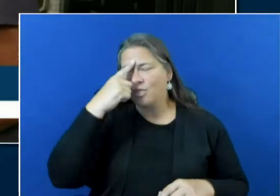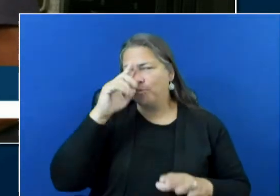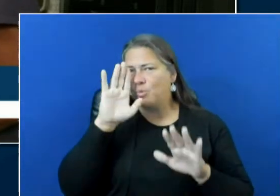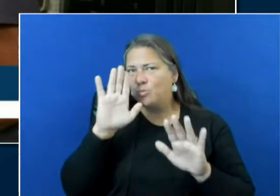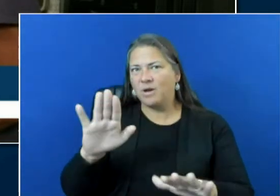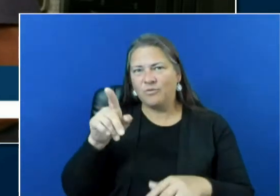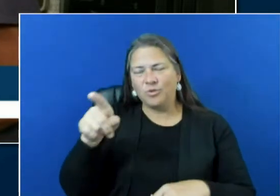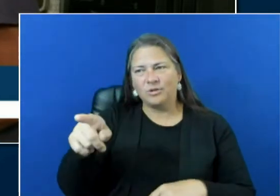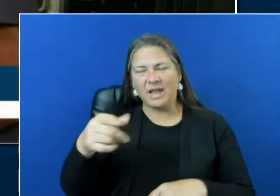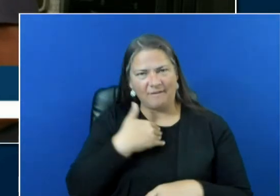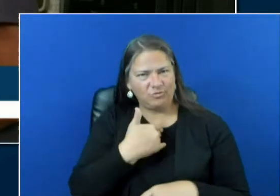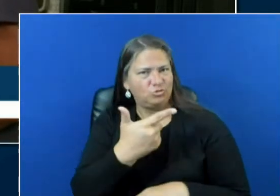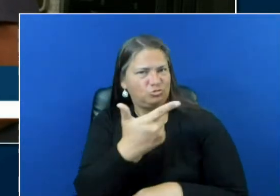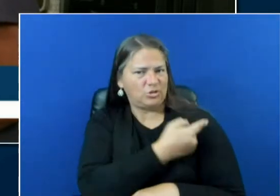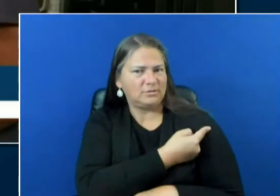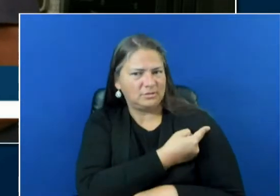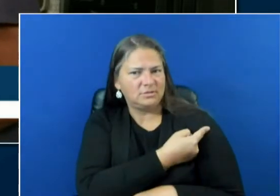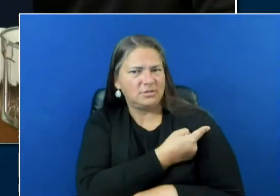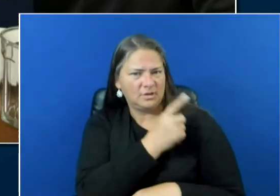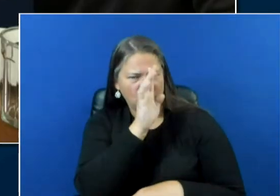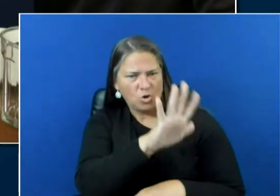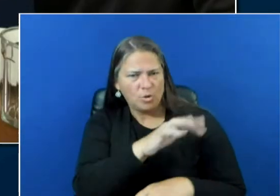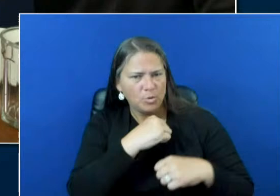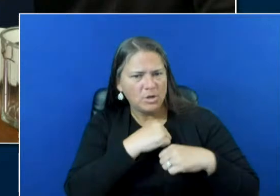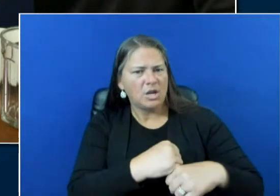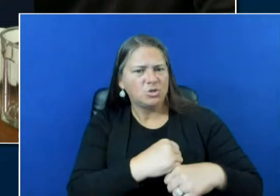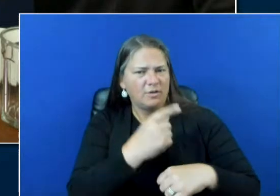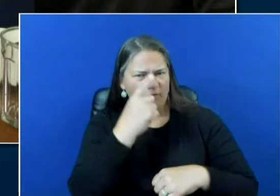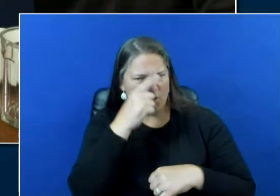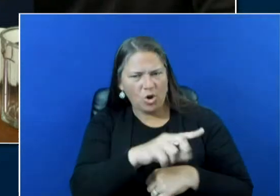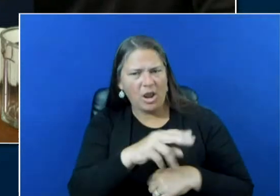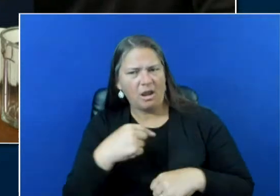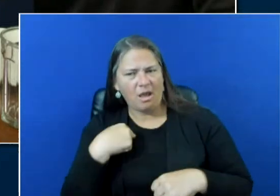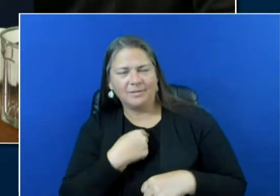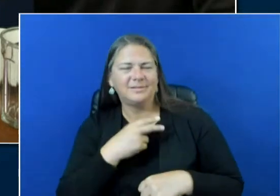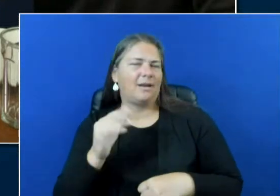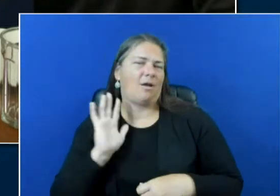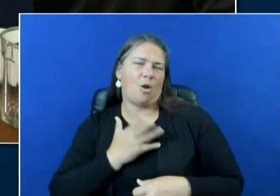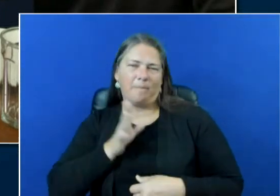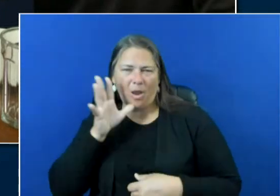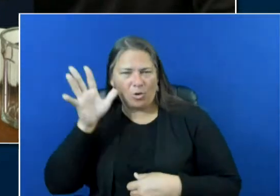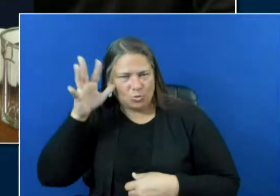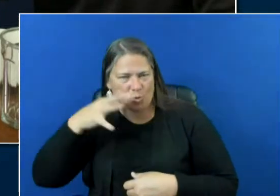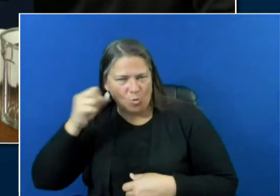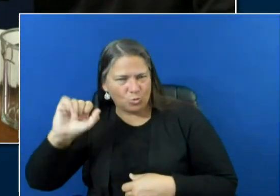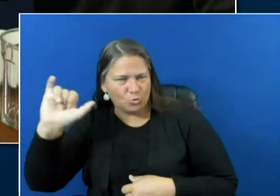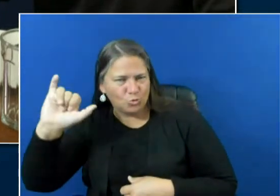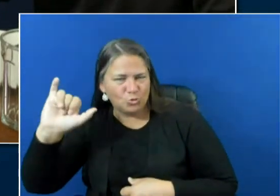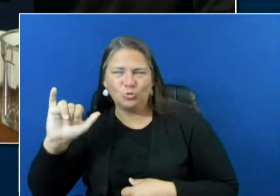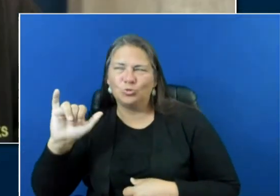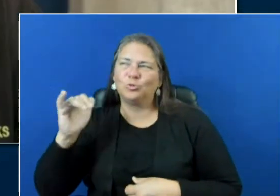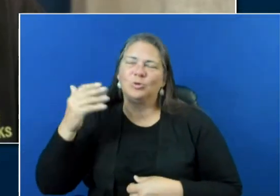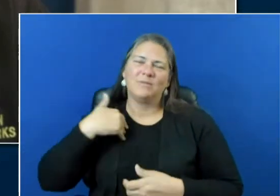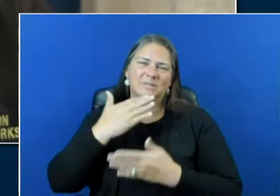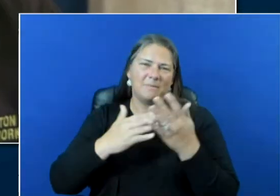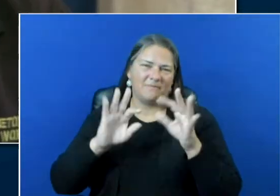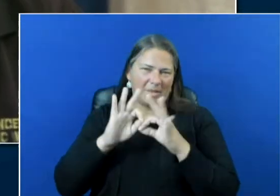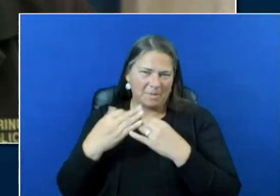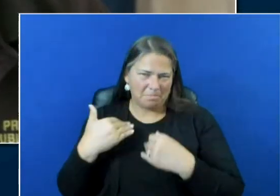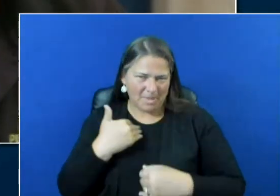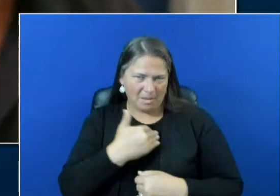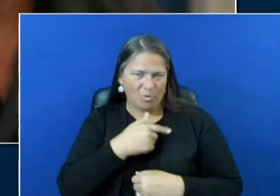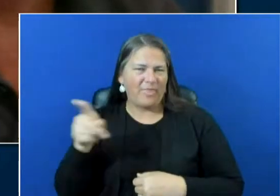shot for protection for her and us. Of course, our parents are older also, and we've had some family members that had got COVID